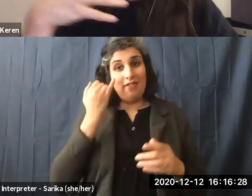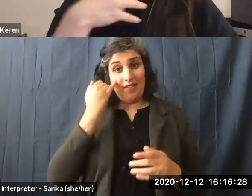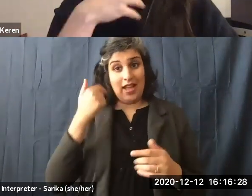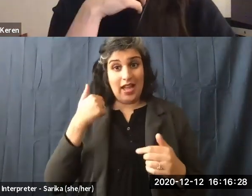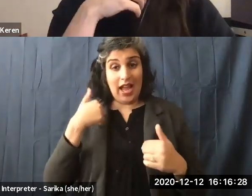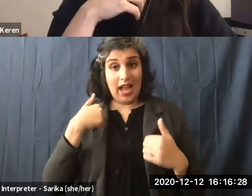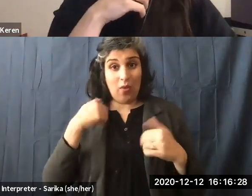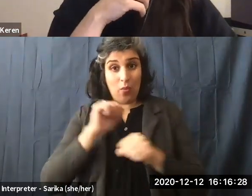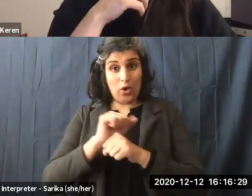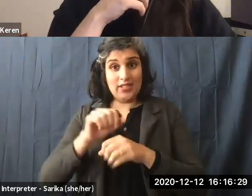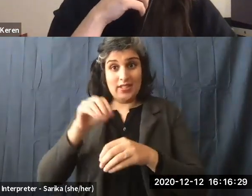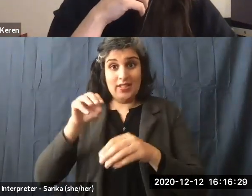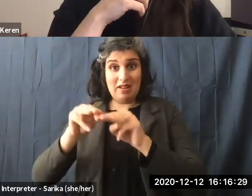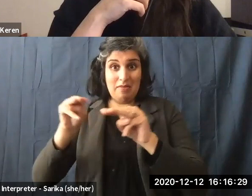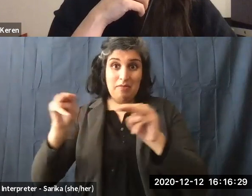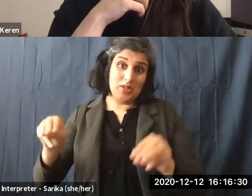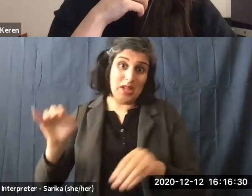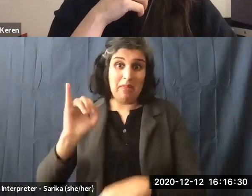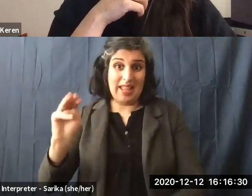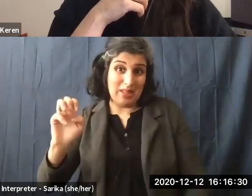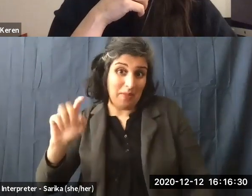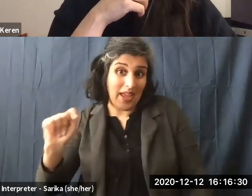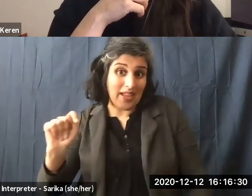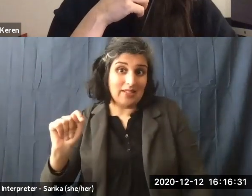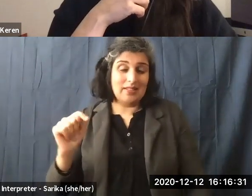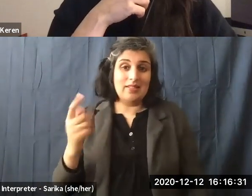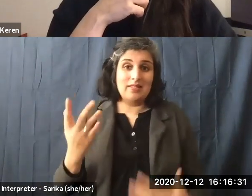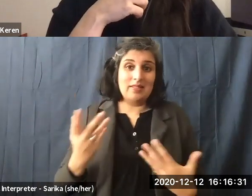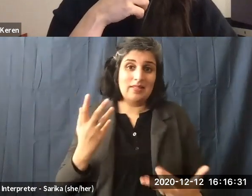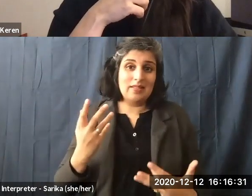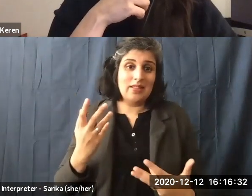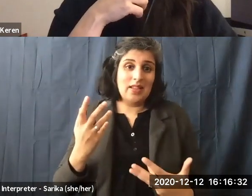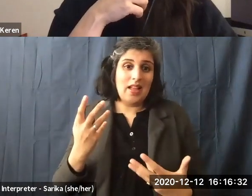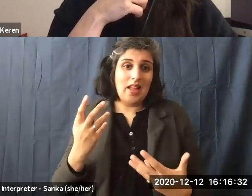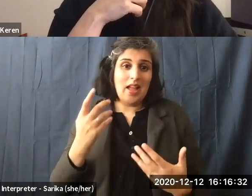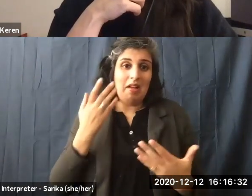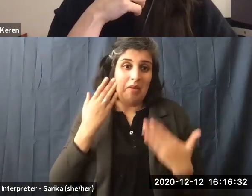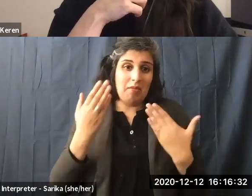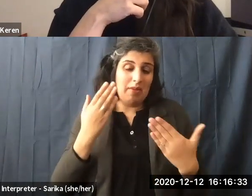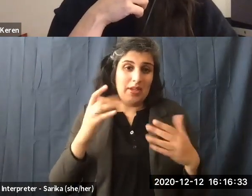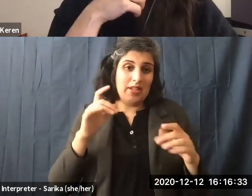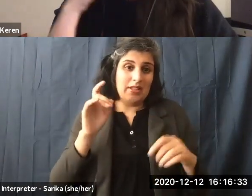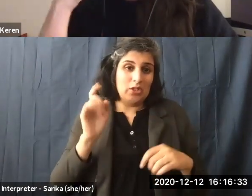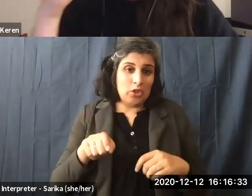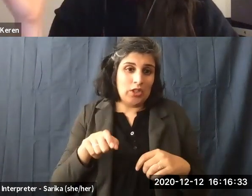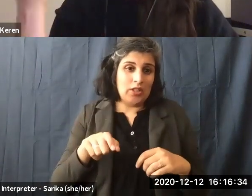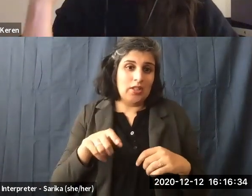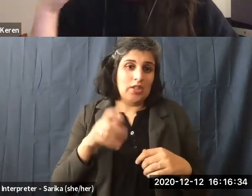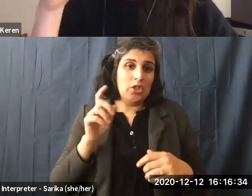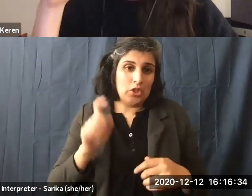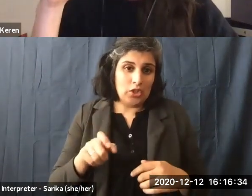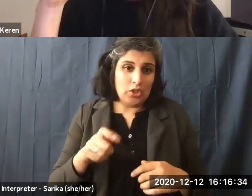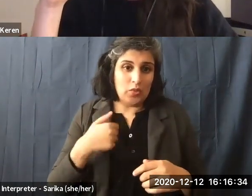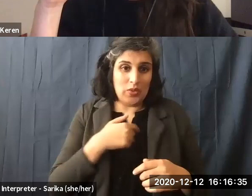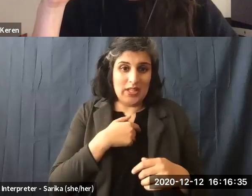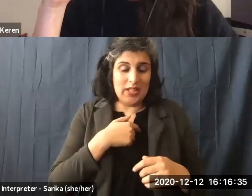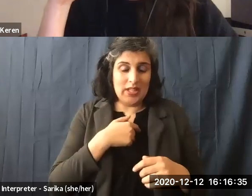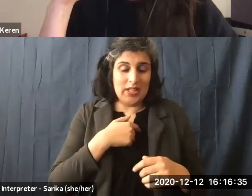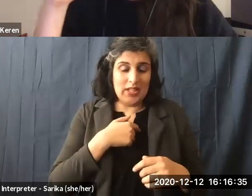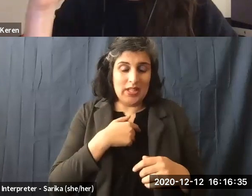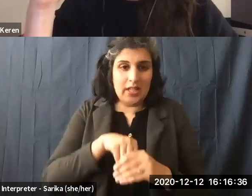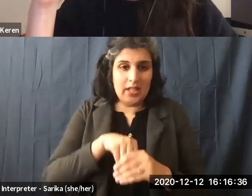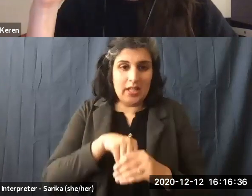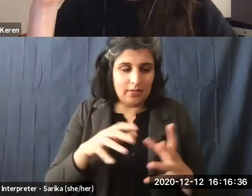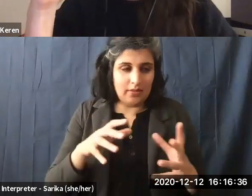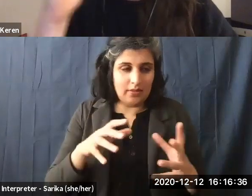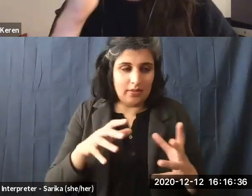that, that should be just, and I don't know, that just should, should be an immediate part of,